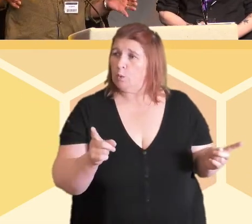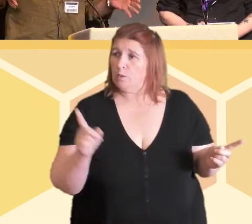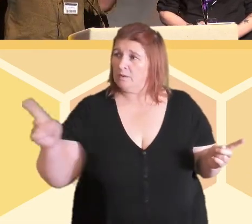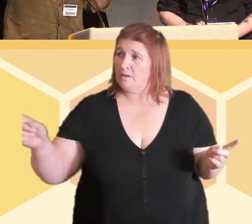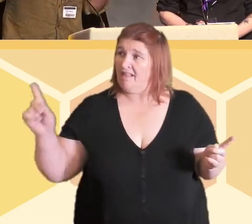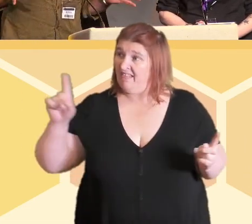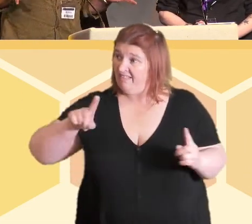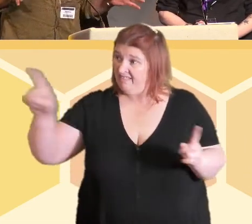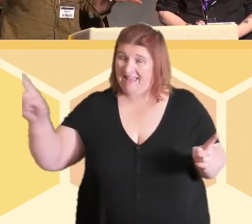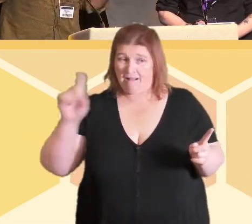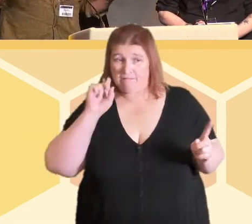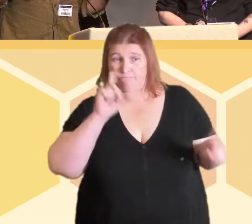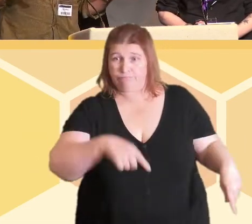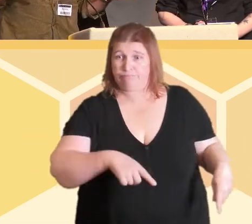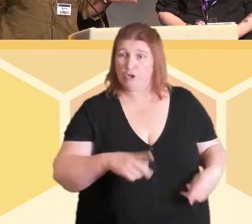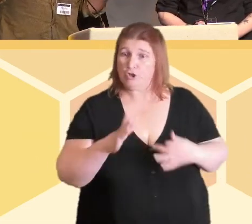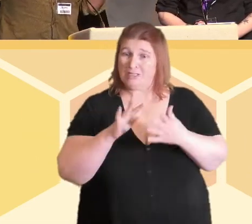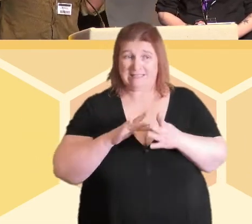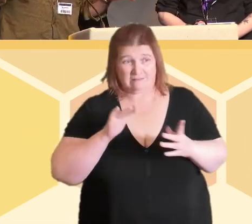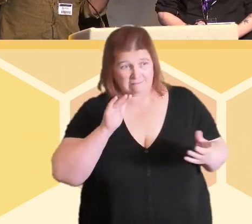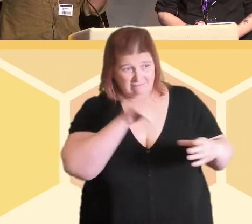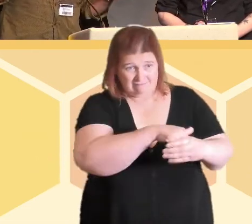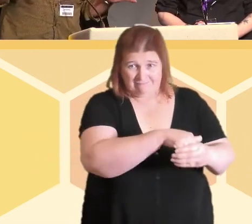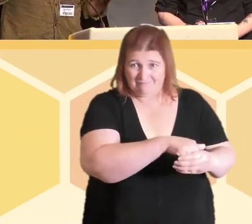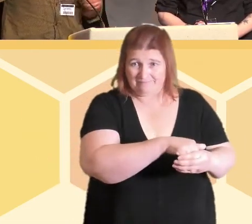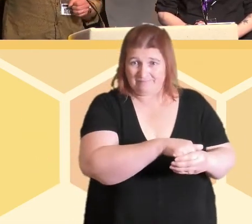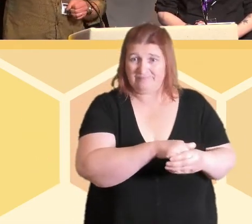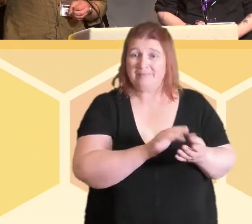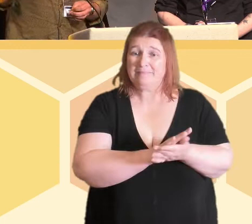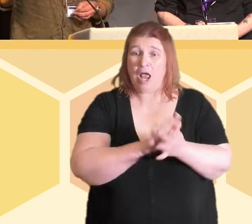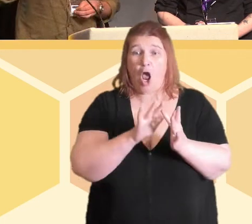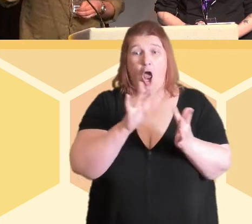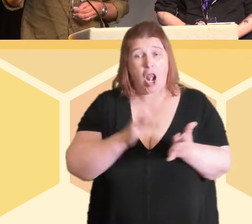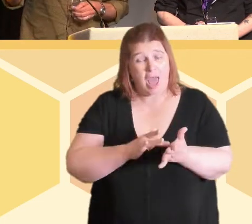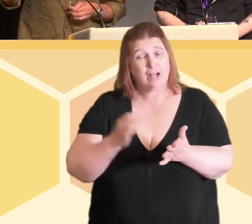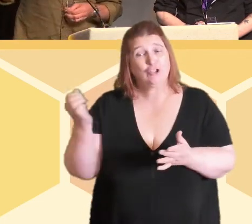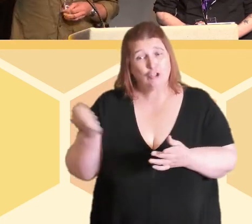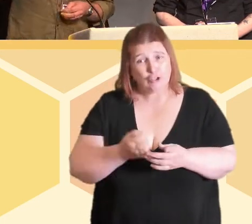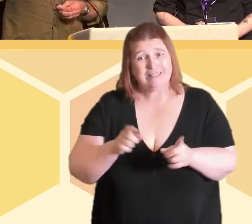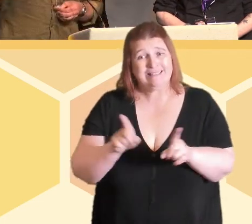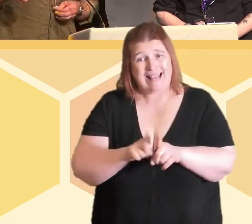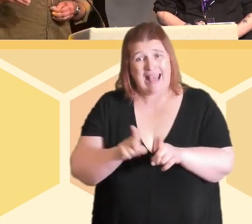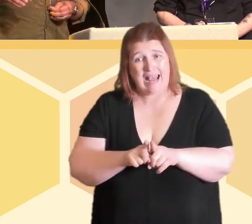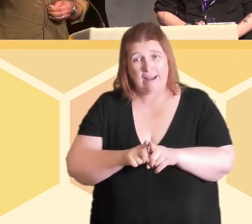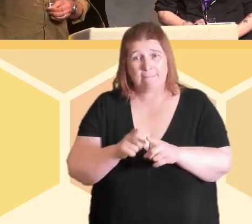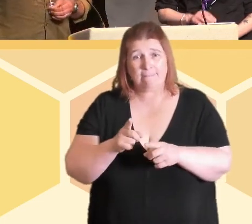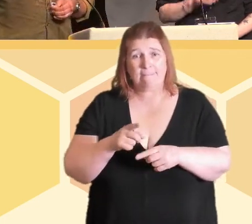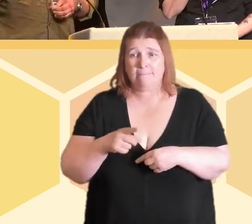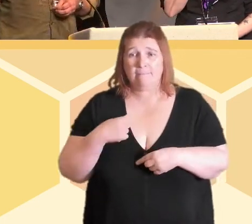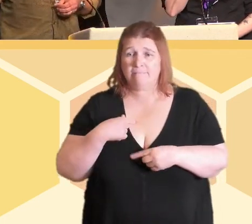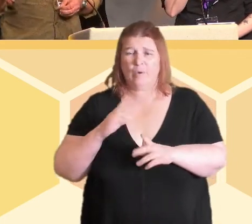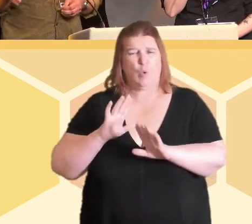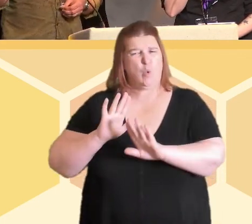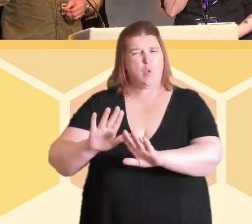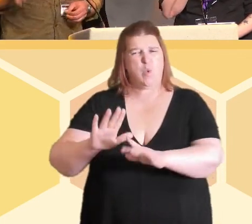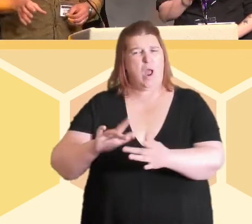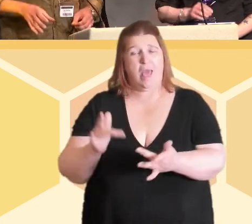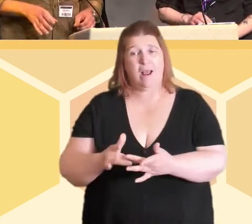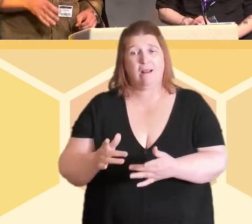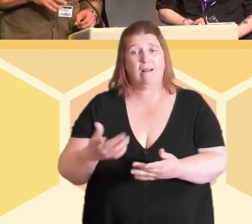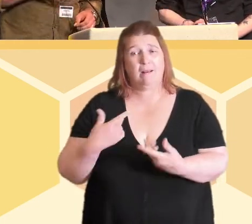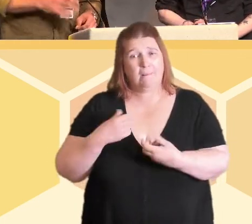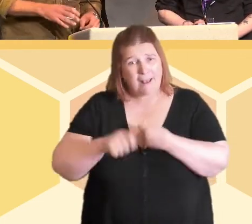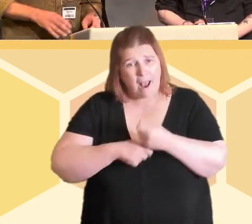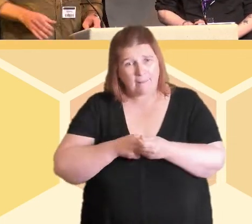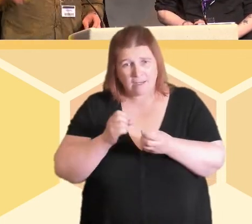Online is precisely the space that we ought to be trying to reach into to share the gospel, being salt and light in a